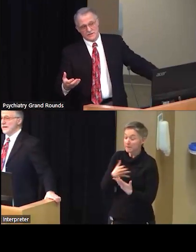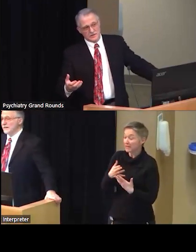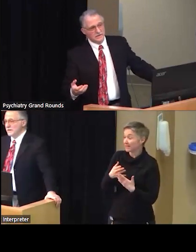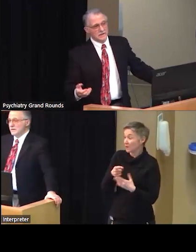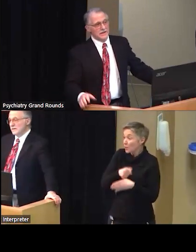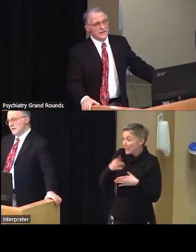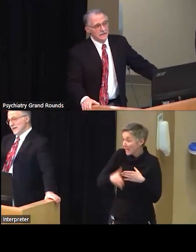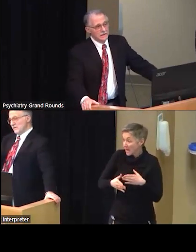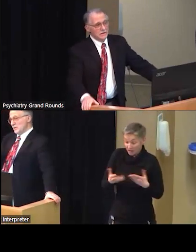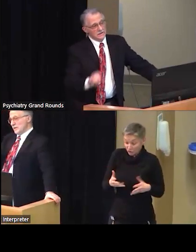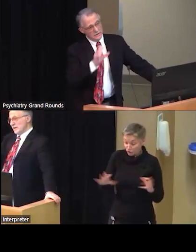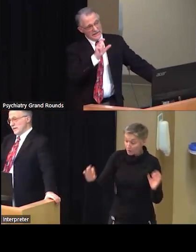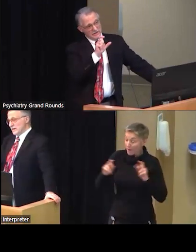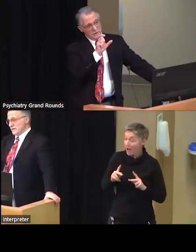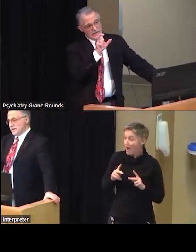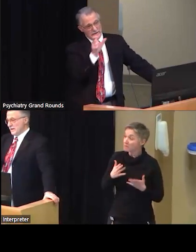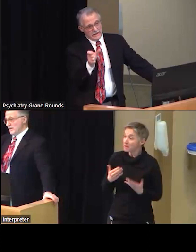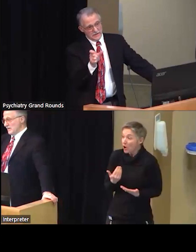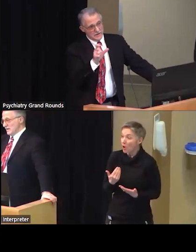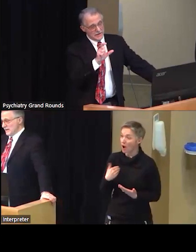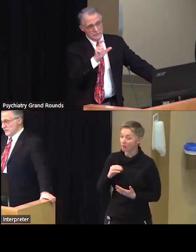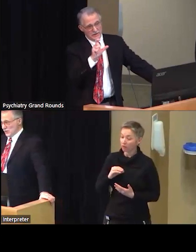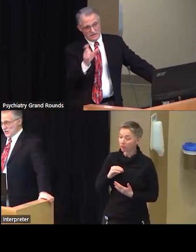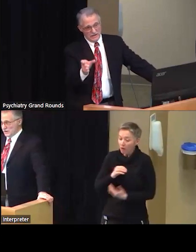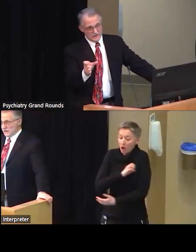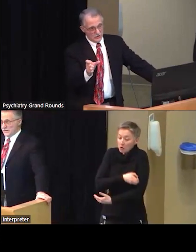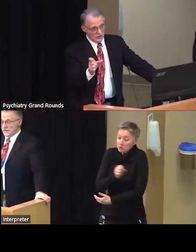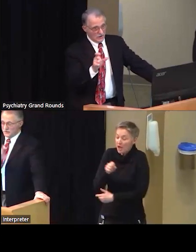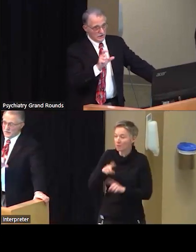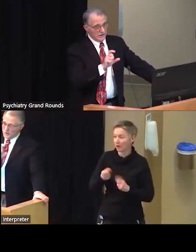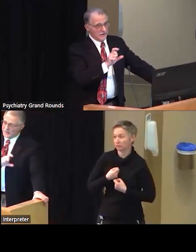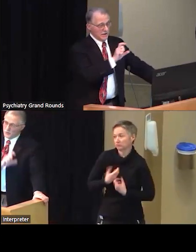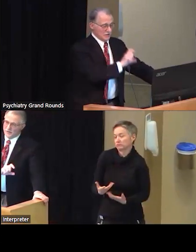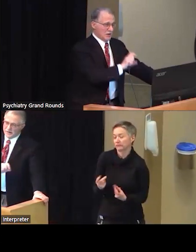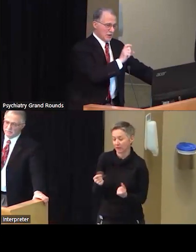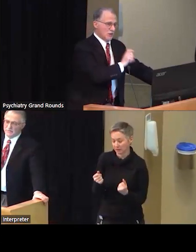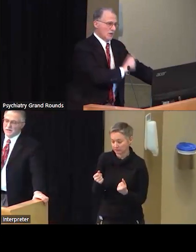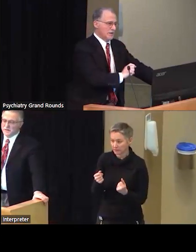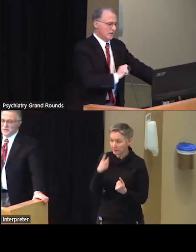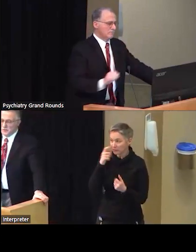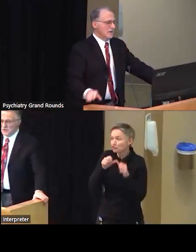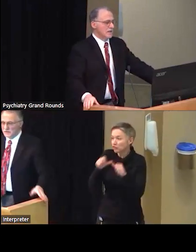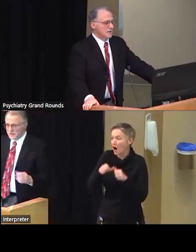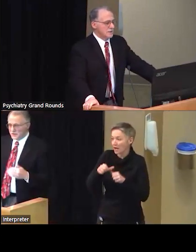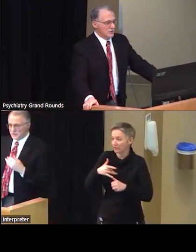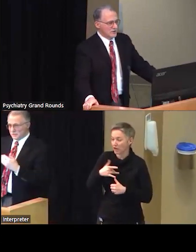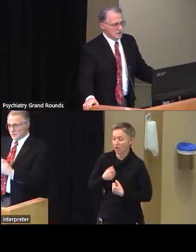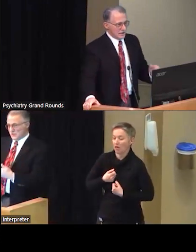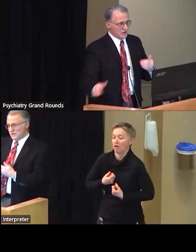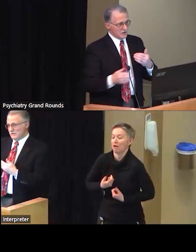weekend of rest, you come back, you might have a little bit of gas in the tank, but it doesn't last too long. It's from the chronic wear down.